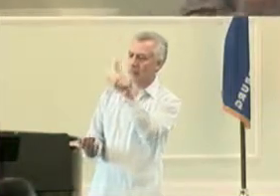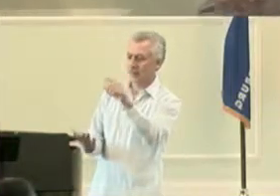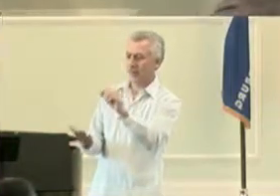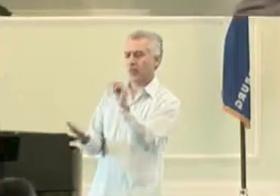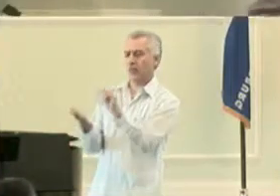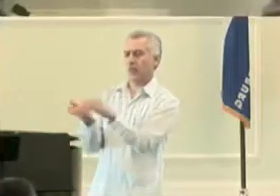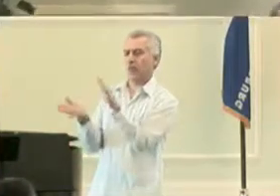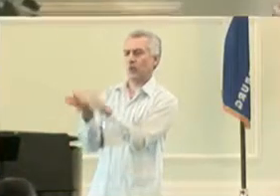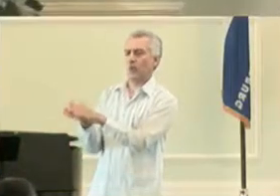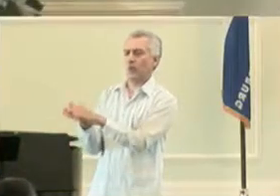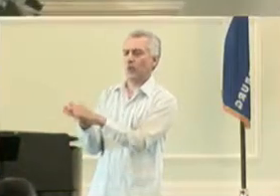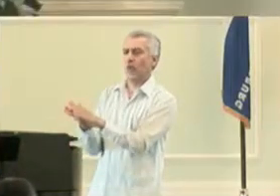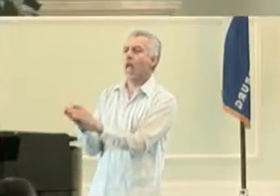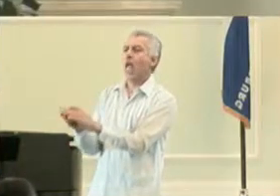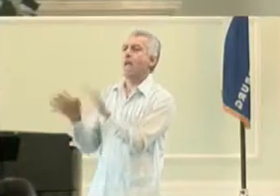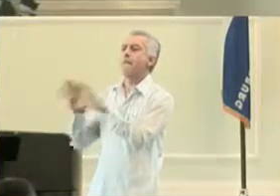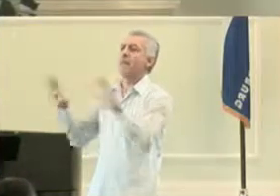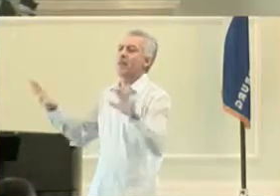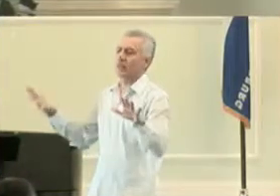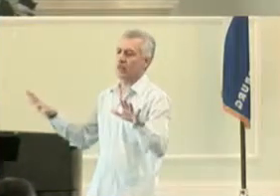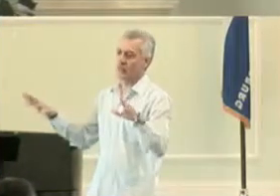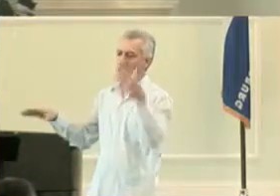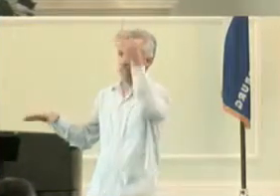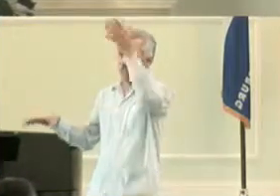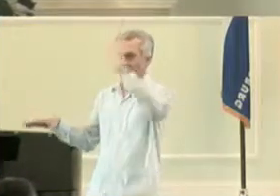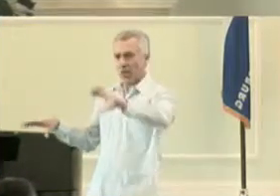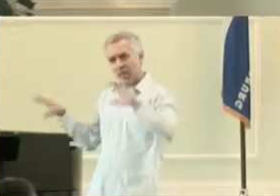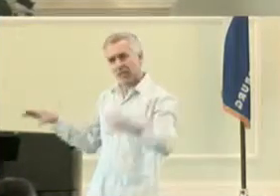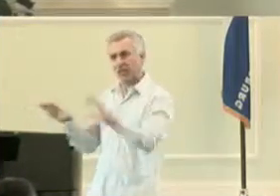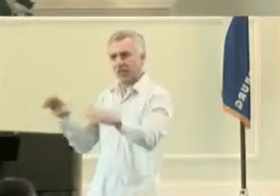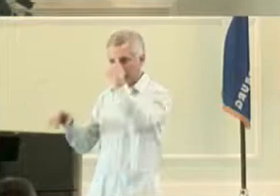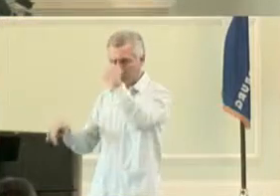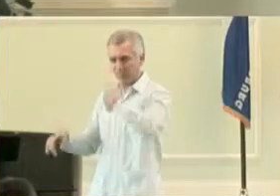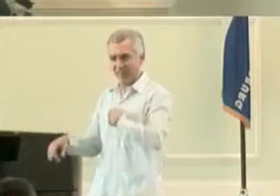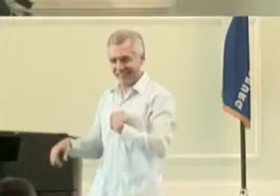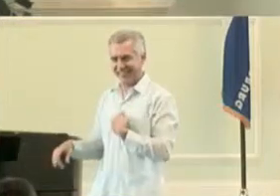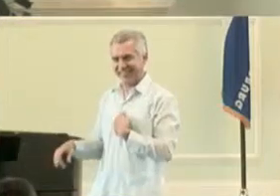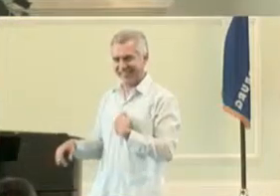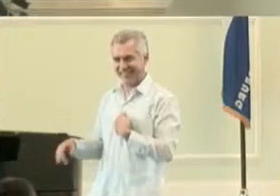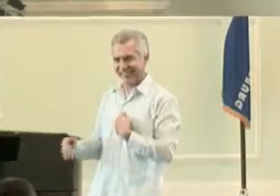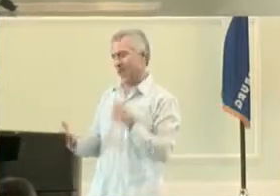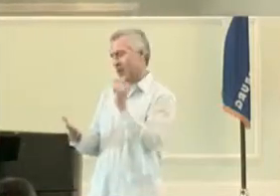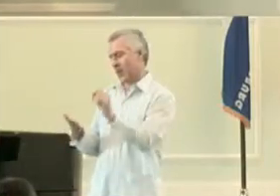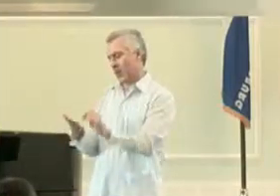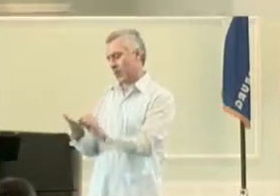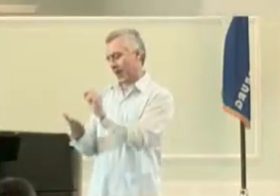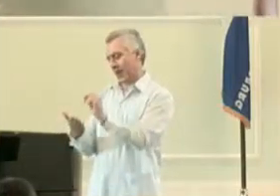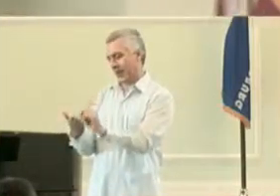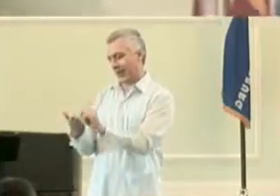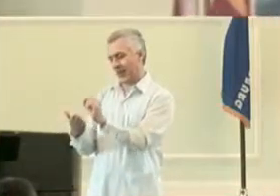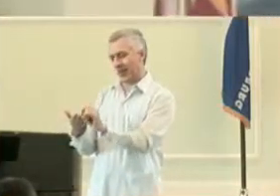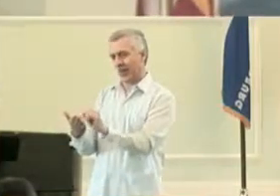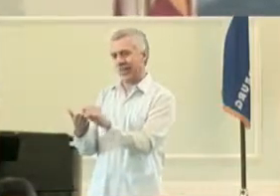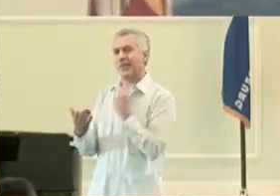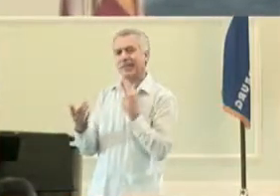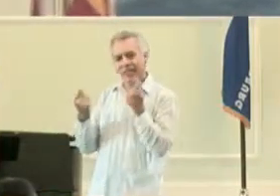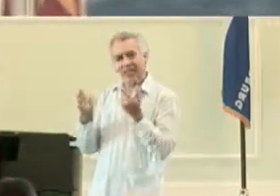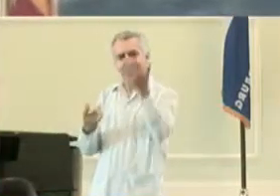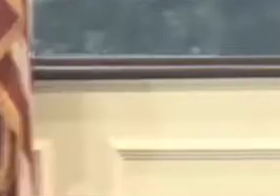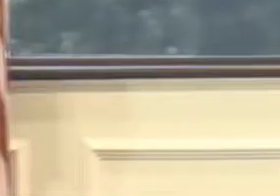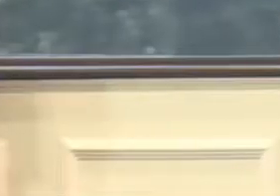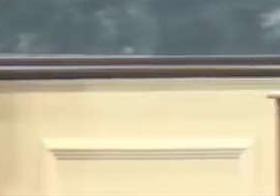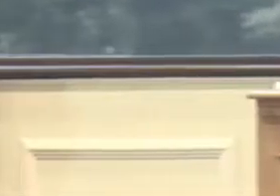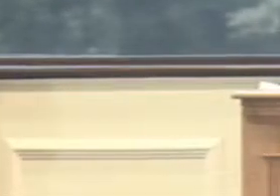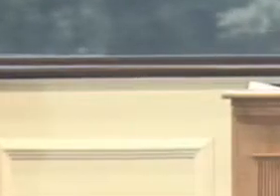That God Has Done For Me. And in that journal, I chronicle what God had done